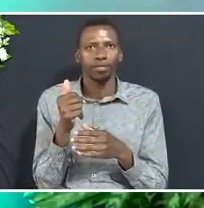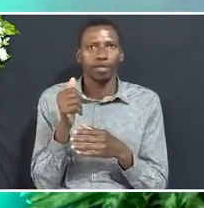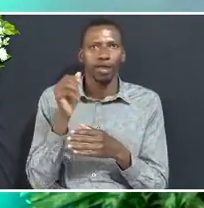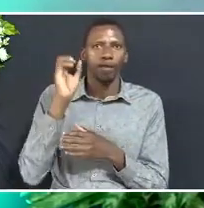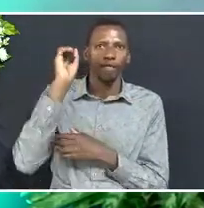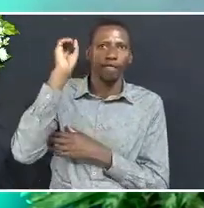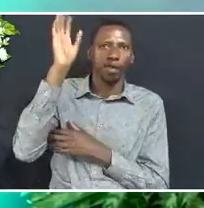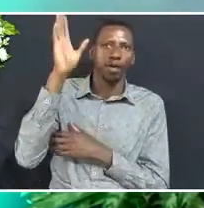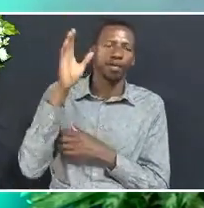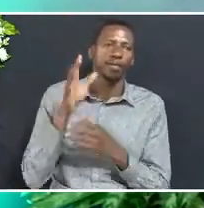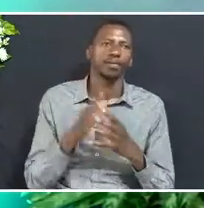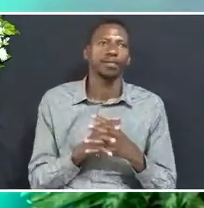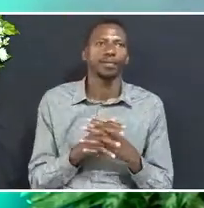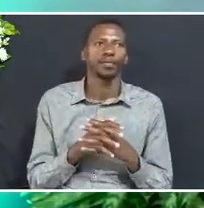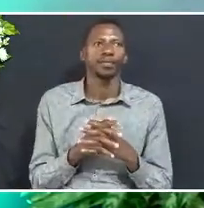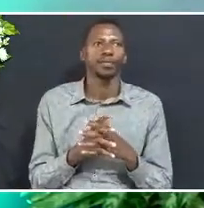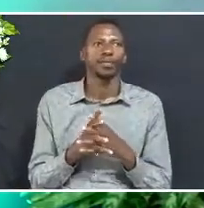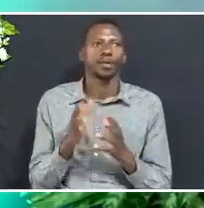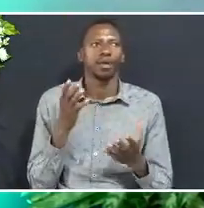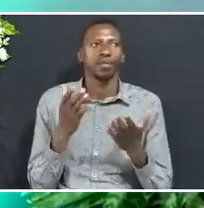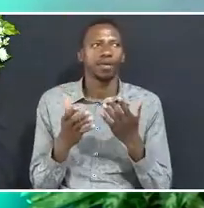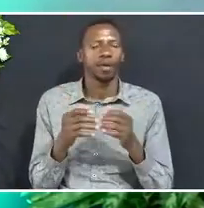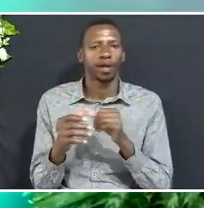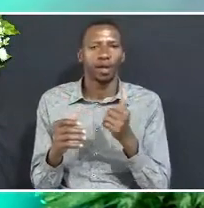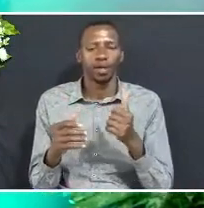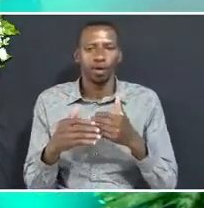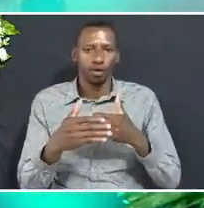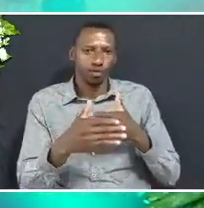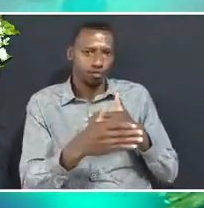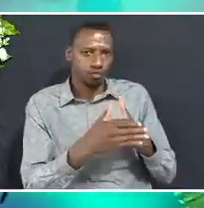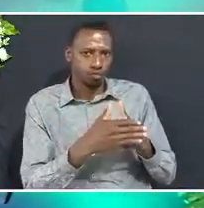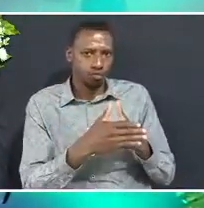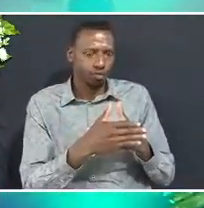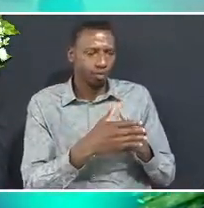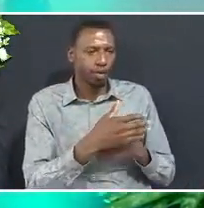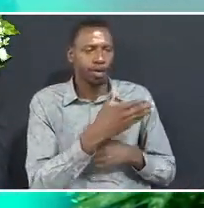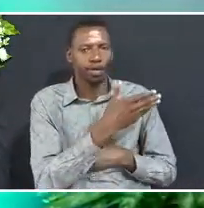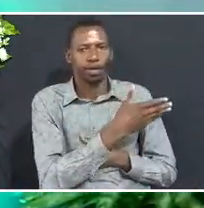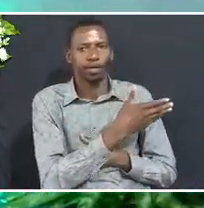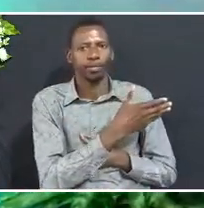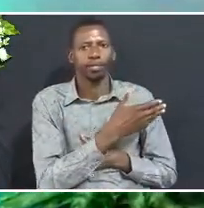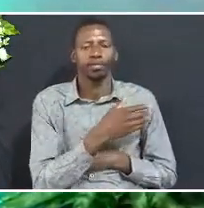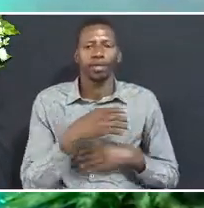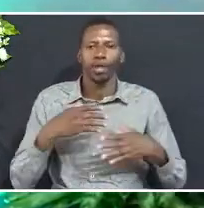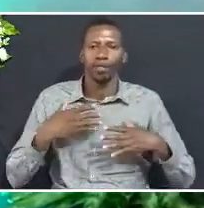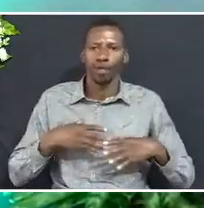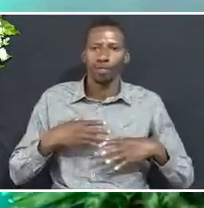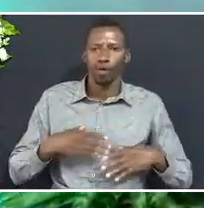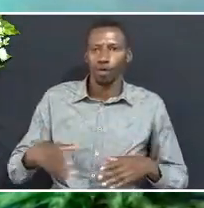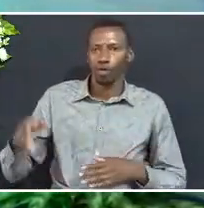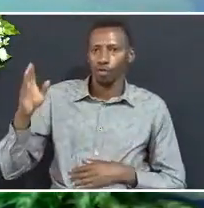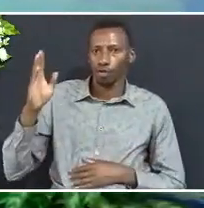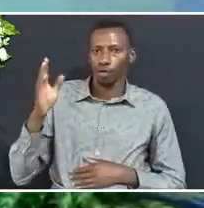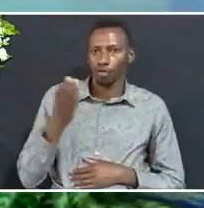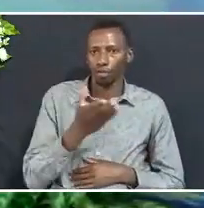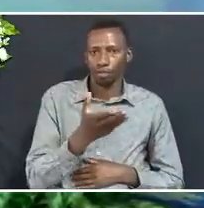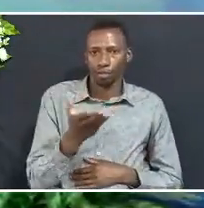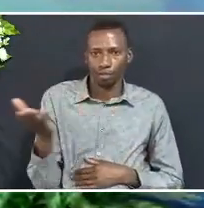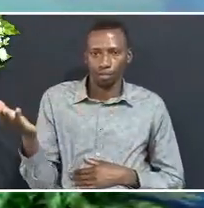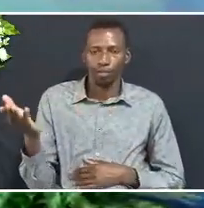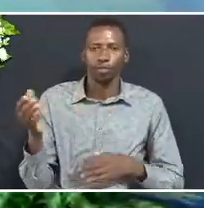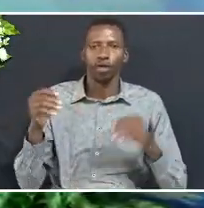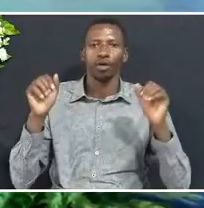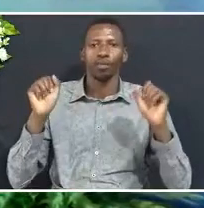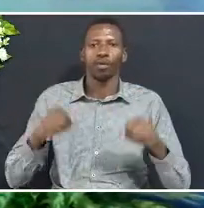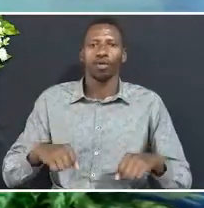side. Maybe another one to come close nearby here, so that the people of God can participate in